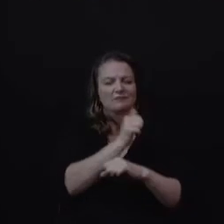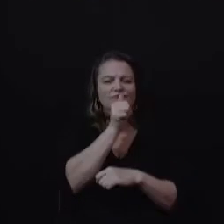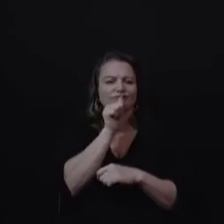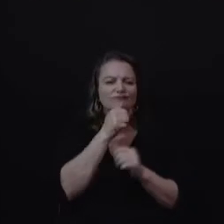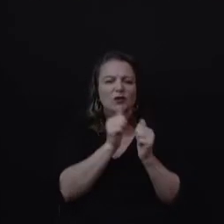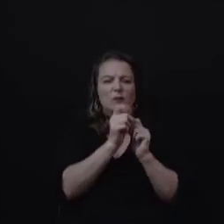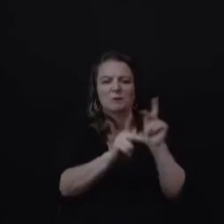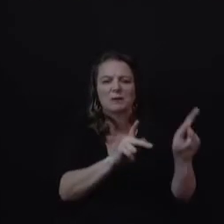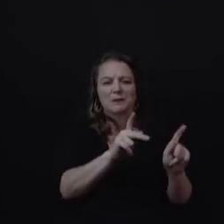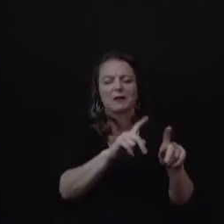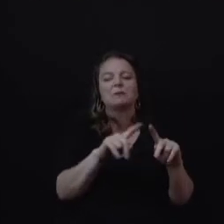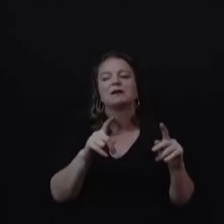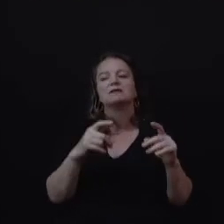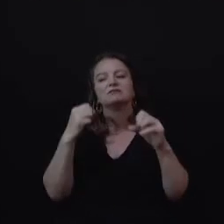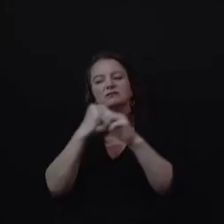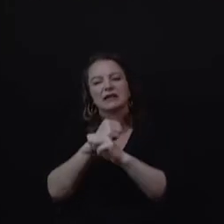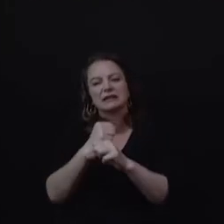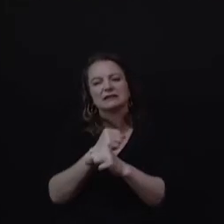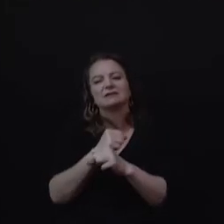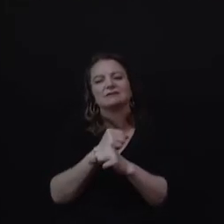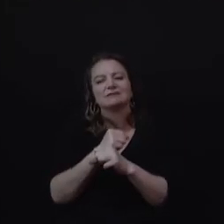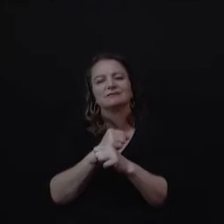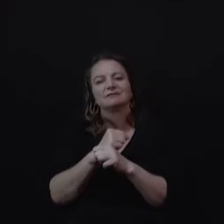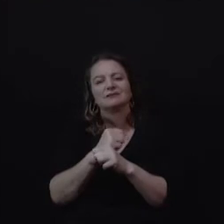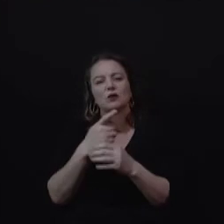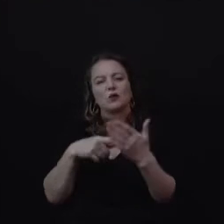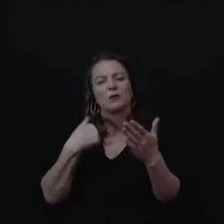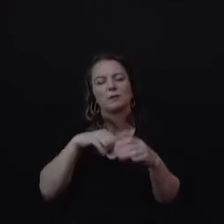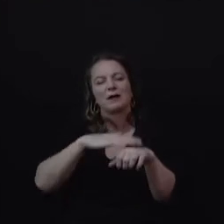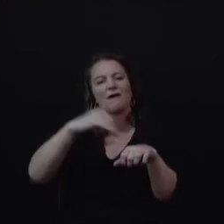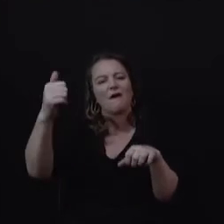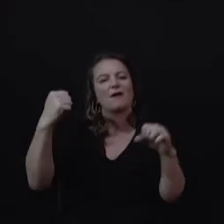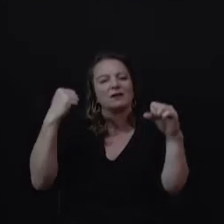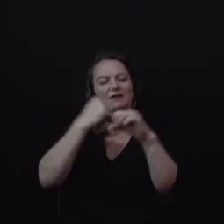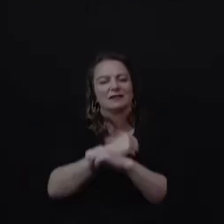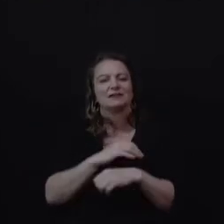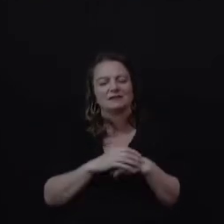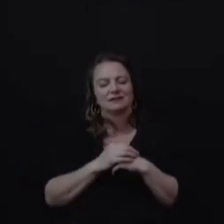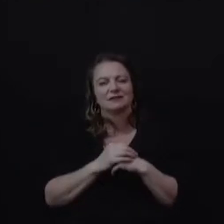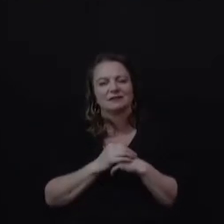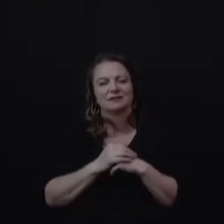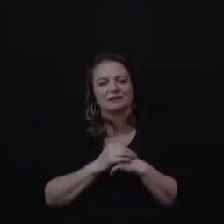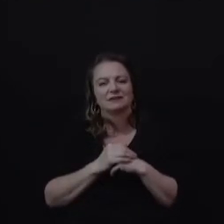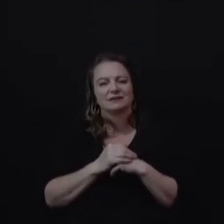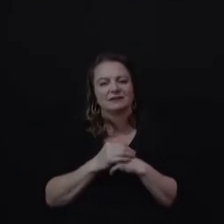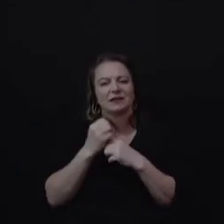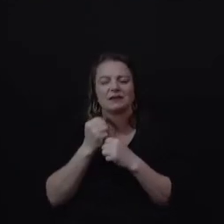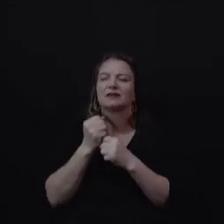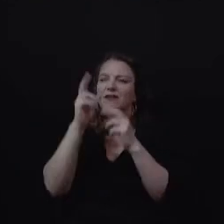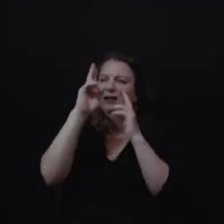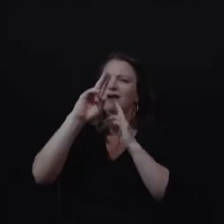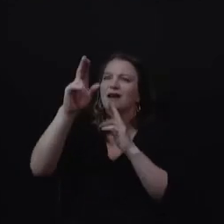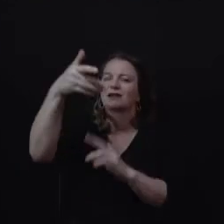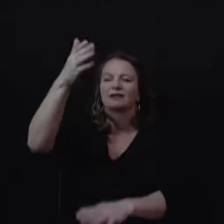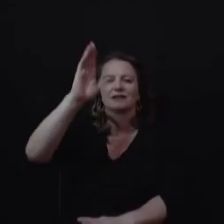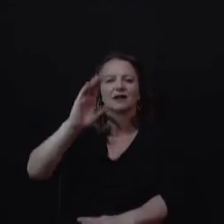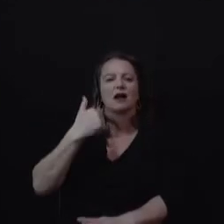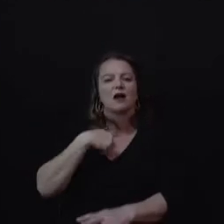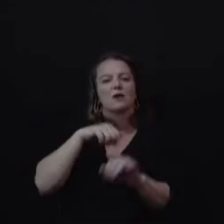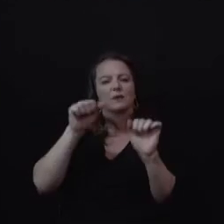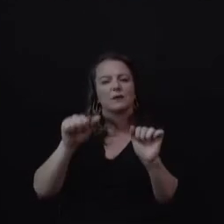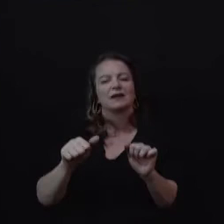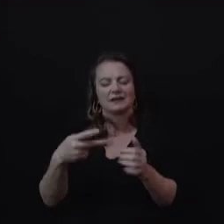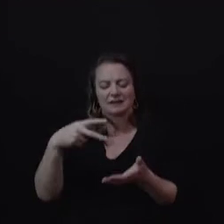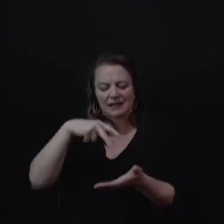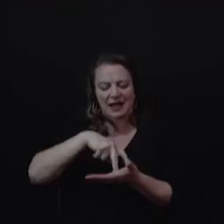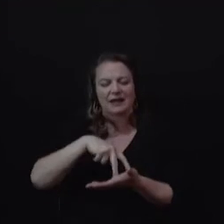called to fight as Christians? Would you help us, Lord, to put on the whole armor of God that we can be able to